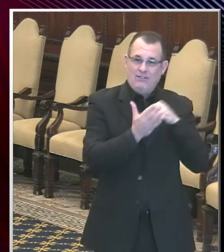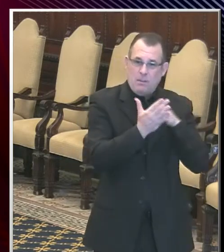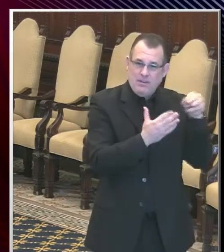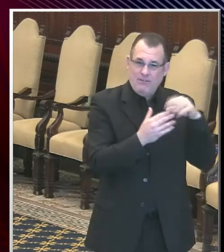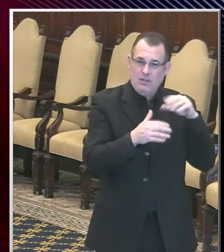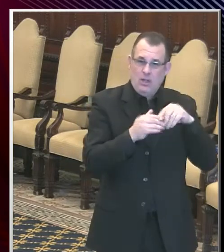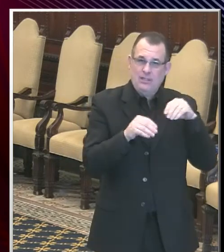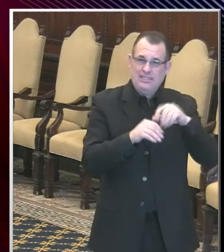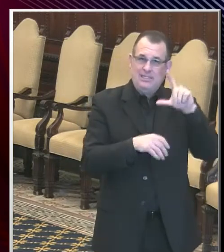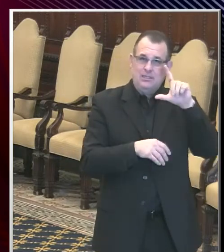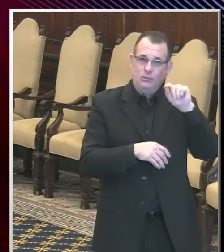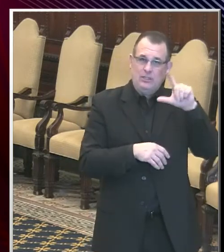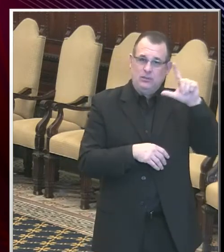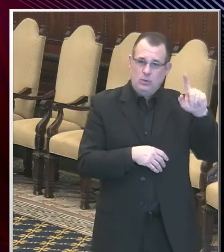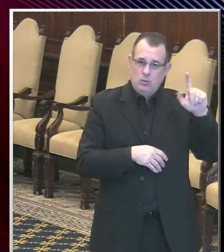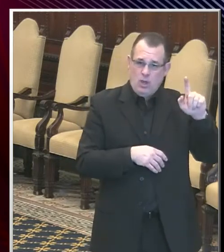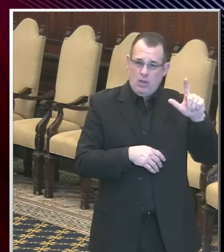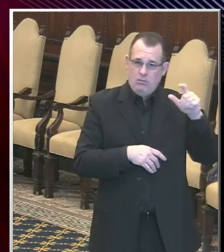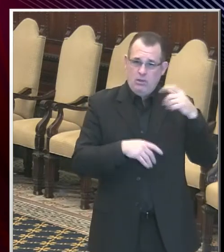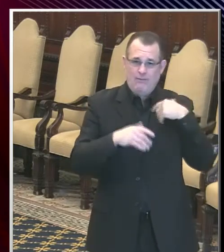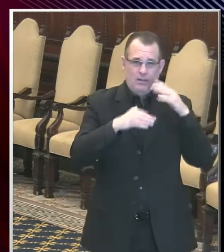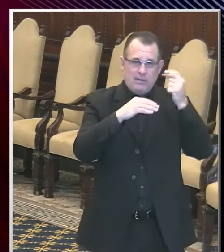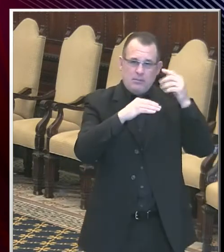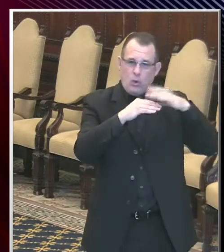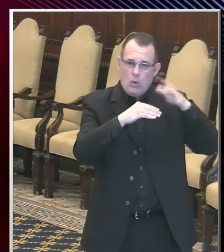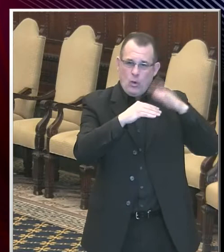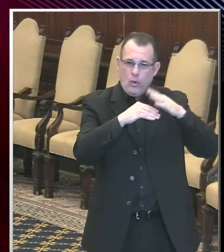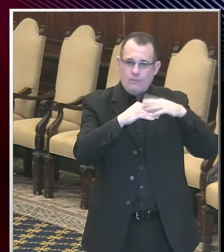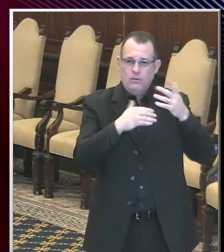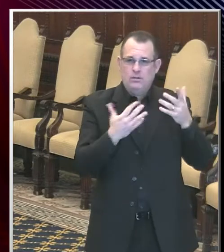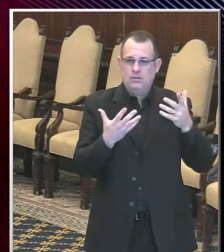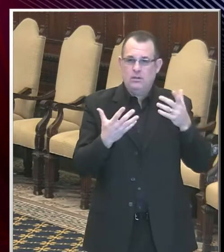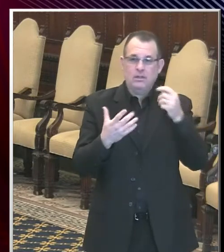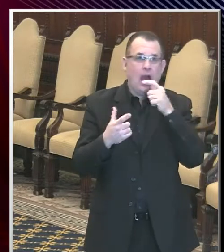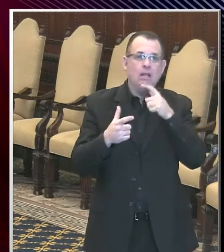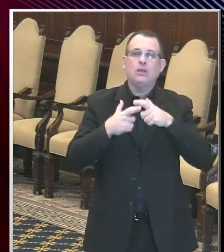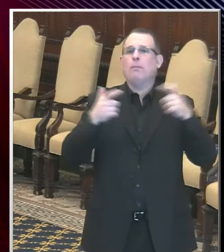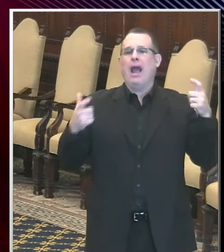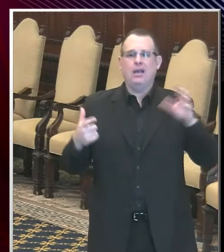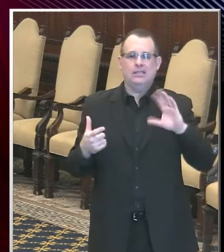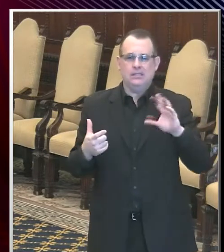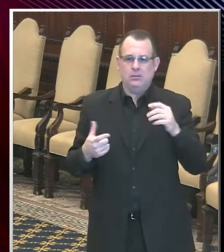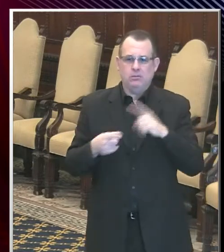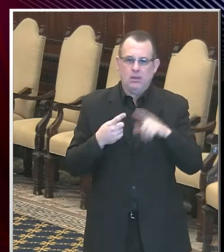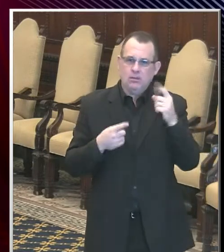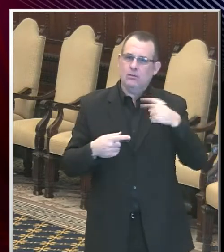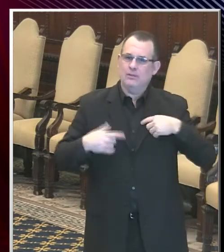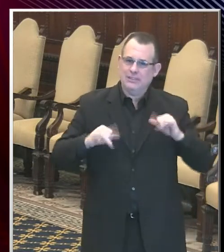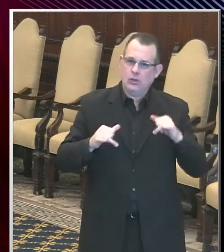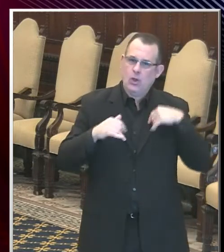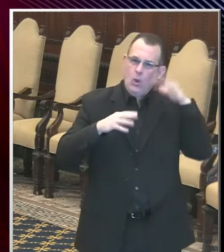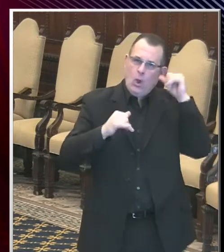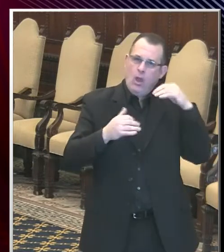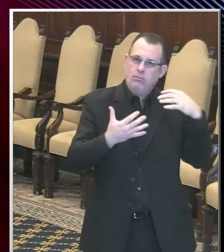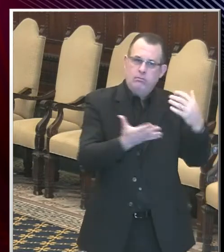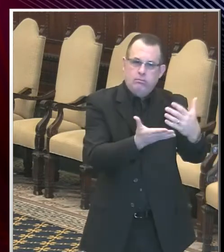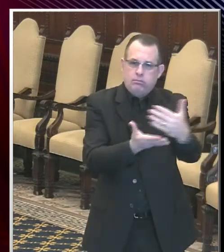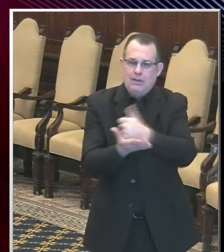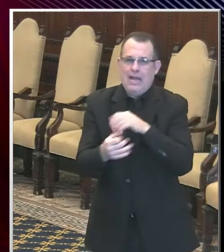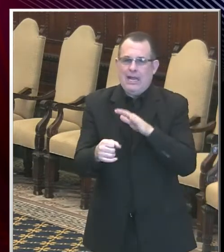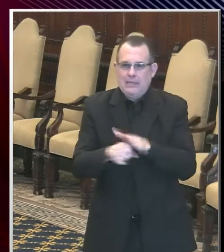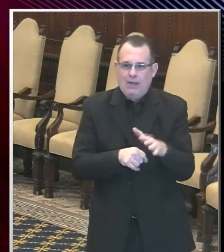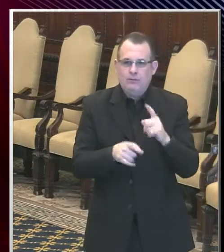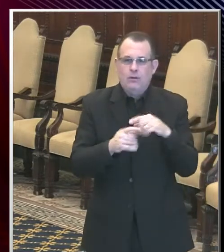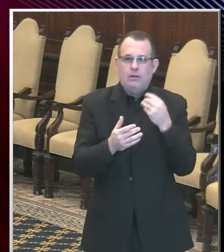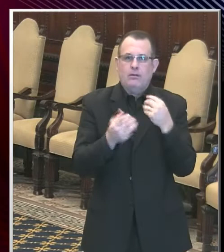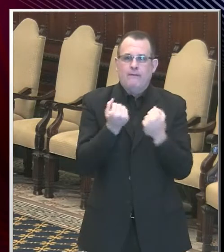is a little lower than this year, but it's not a dramatic fall off. So we still think that revenue will be sufficient to fund the programs next